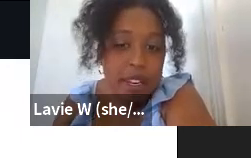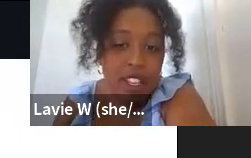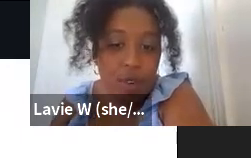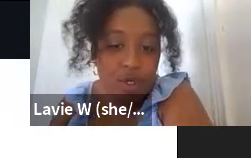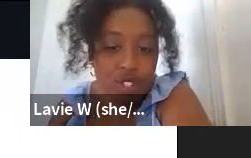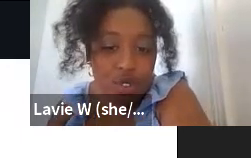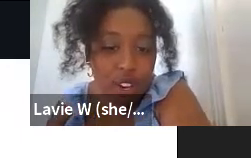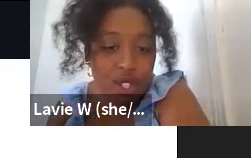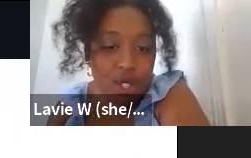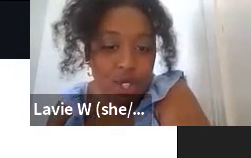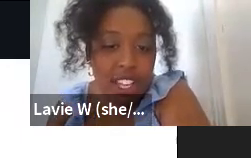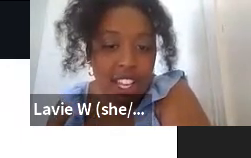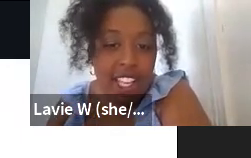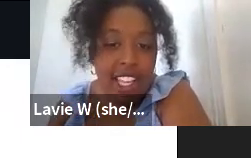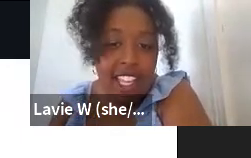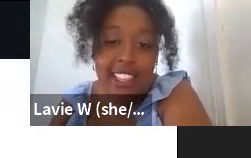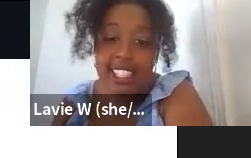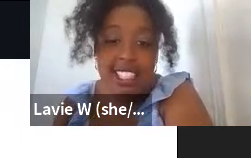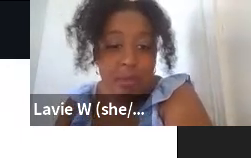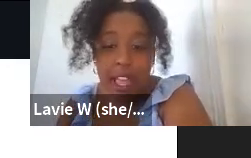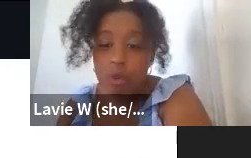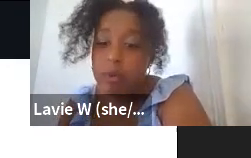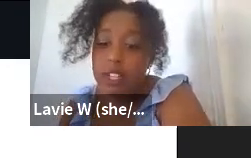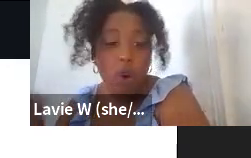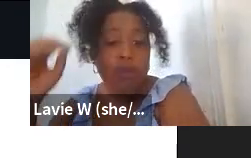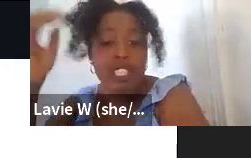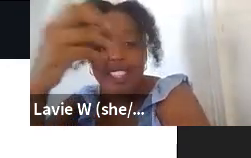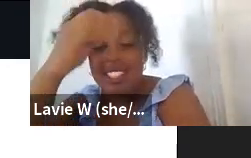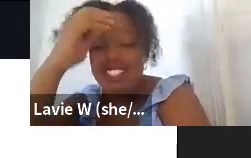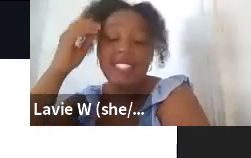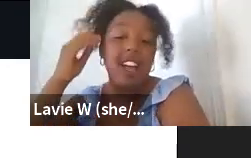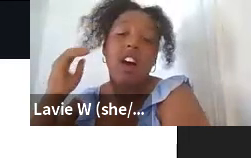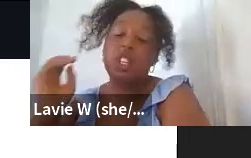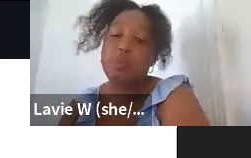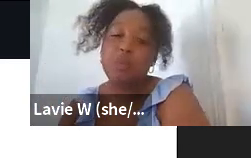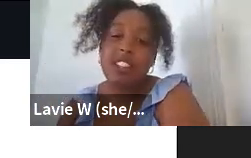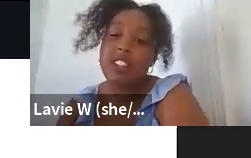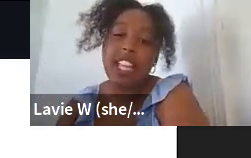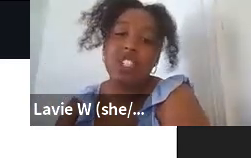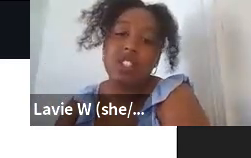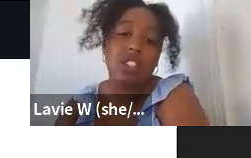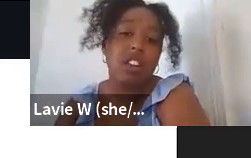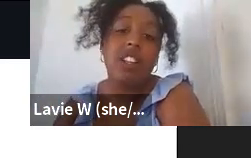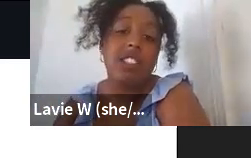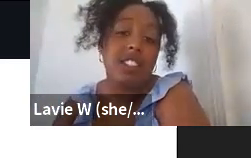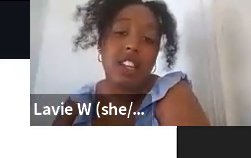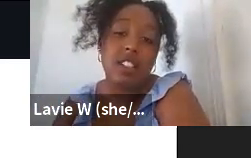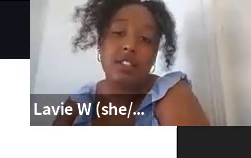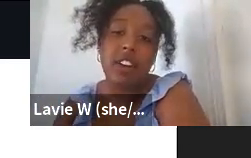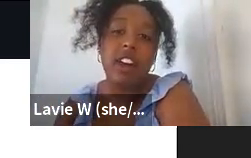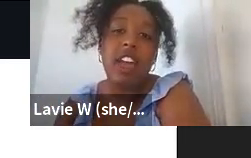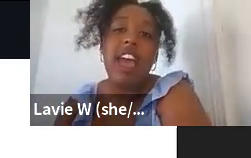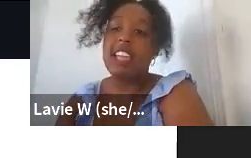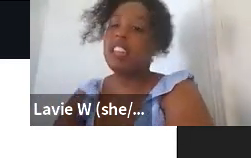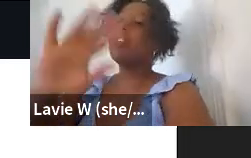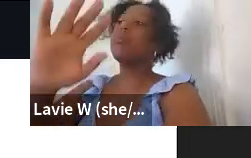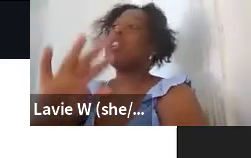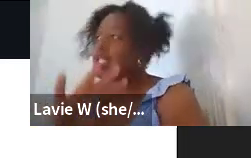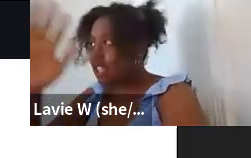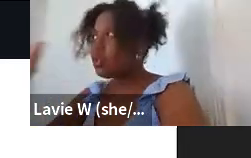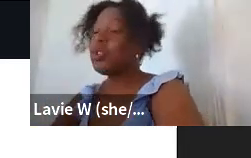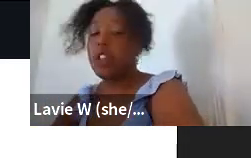Kardashian spending a fortune trying to look like a light-skinned Black woman. Holmes said this, yes, 100%, the Kardashians are constantly under fire. And